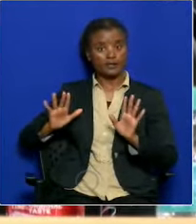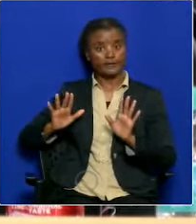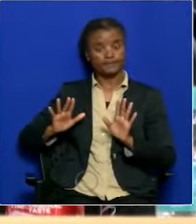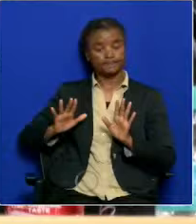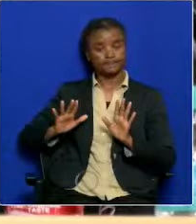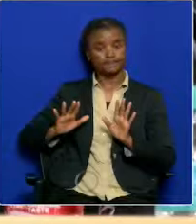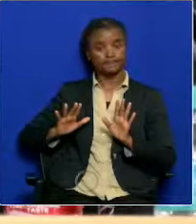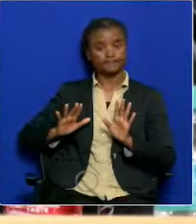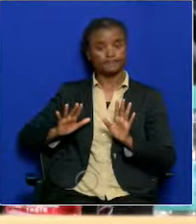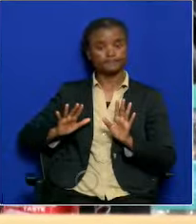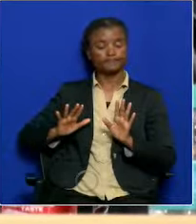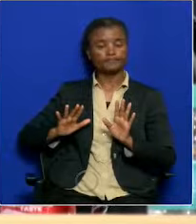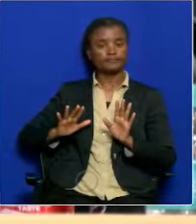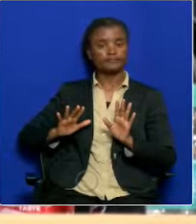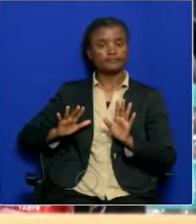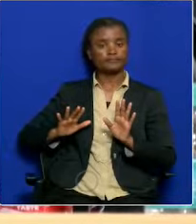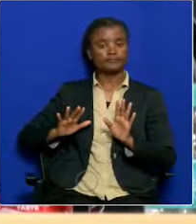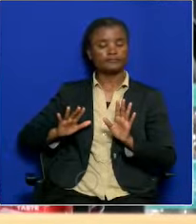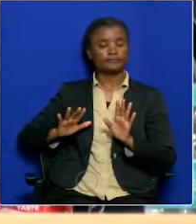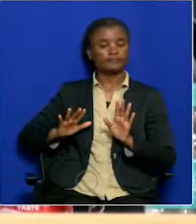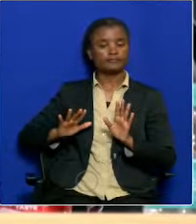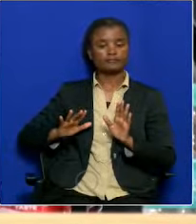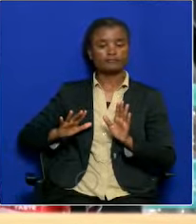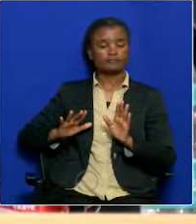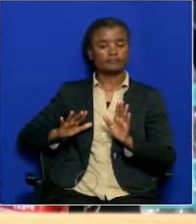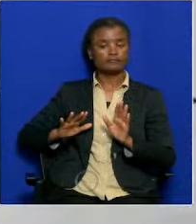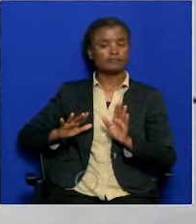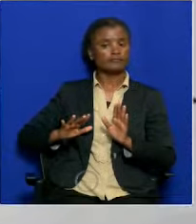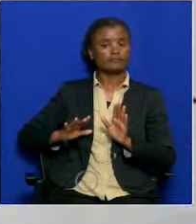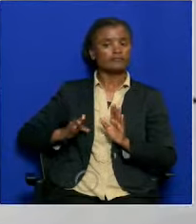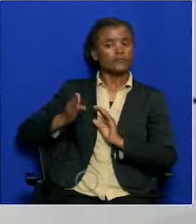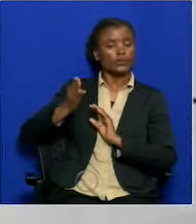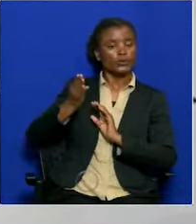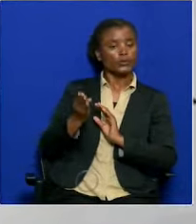that you did not have a conversation with Mr. Kaula.